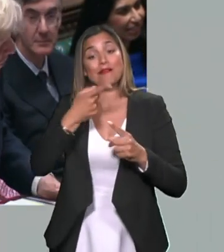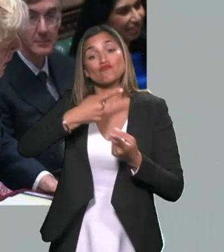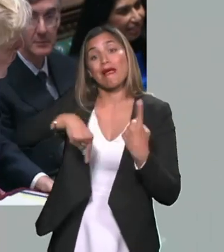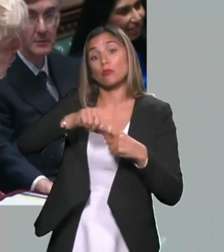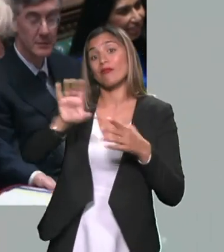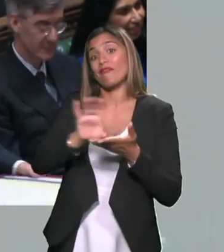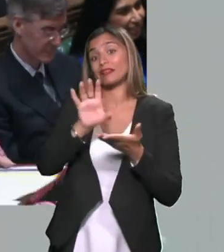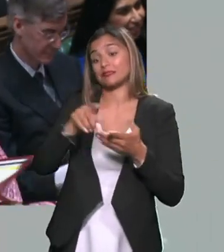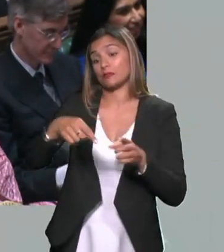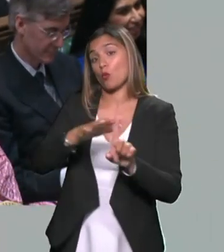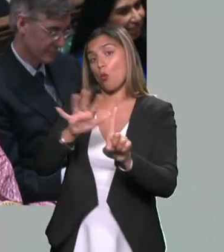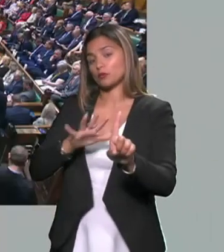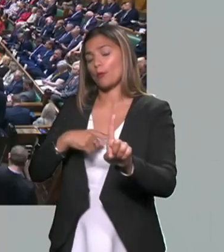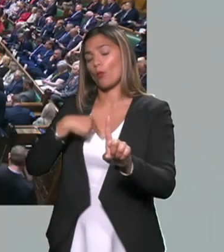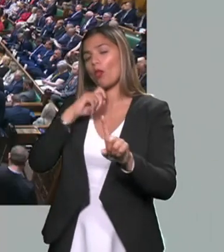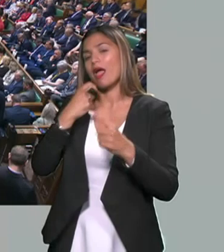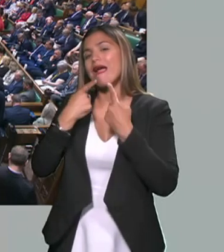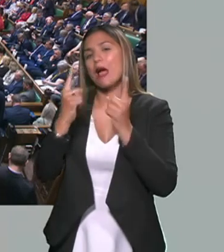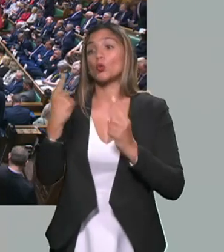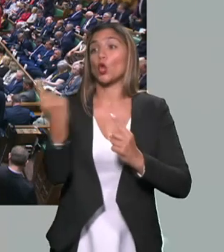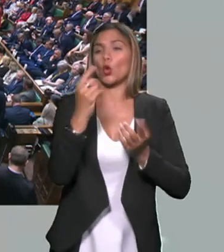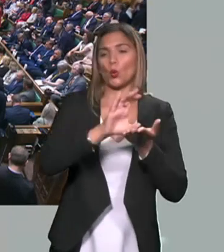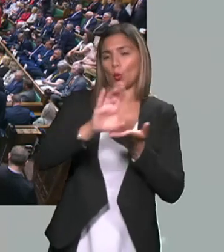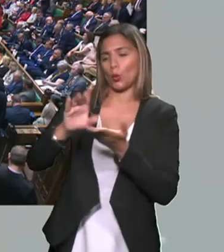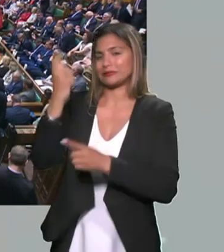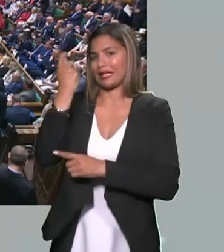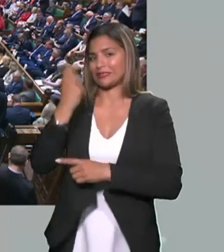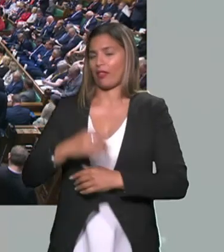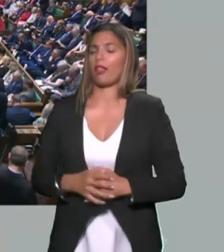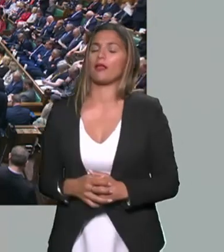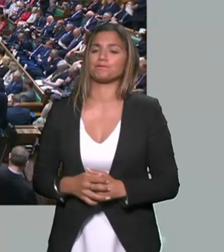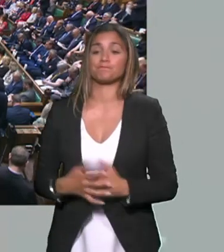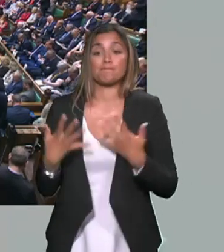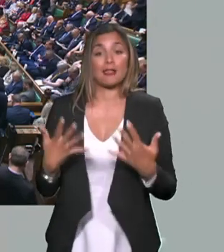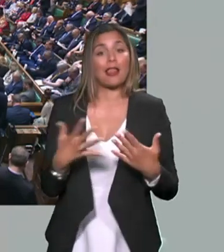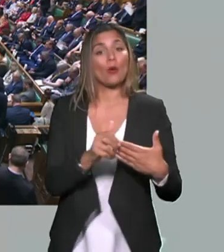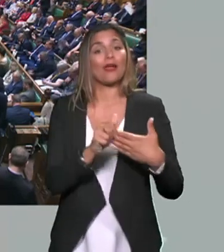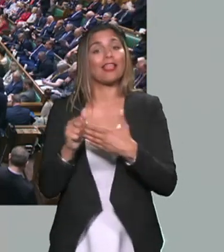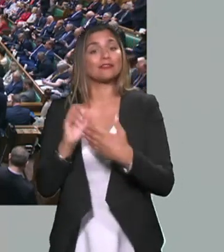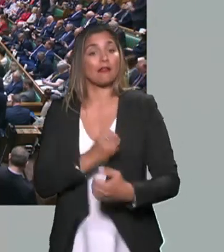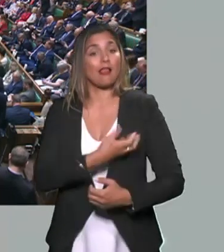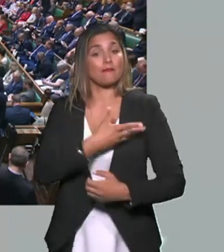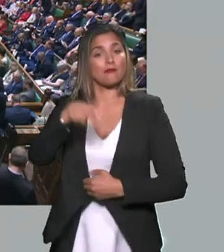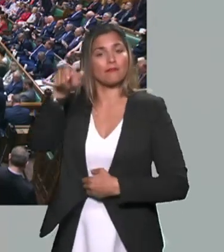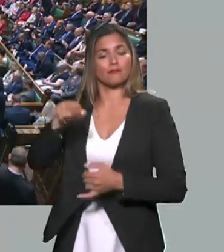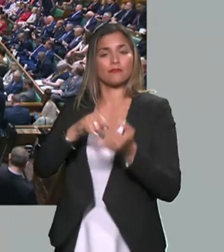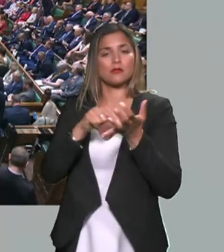coming, Mr. Speaker, this autumn. We now come to the Leader of the Opposition, Keir Starmer. Yeah.